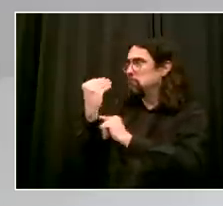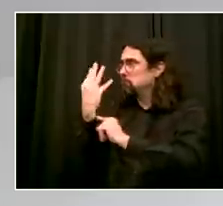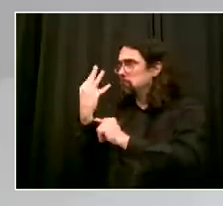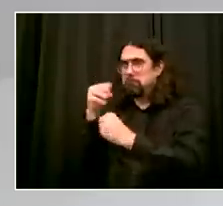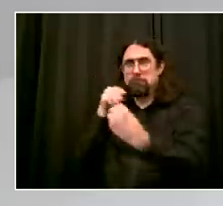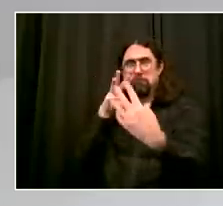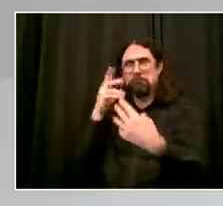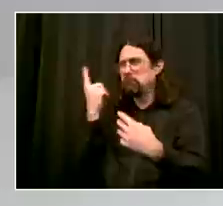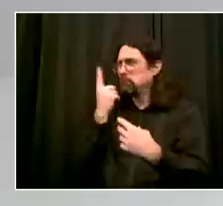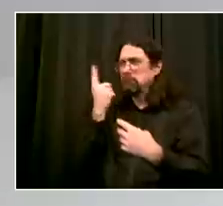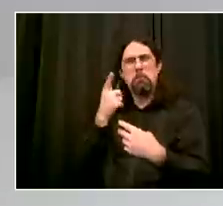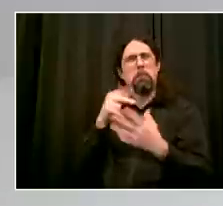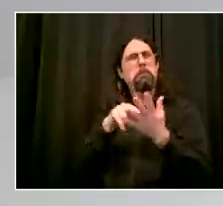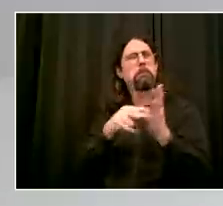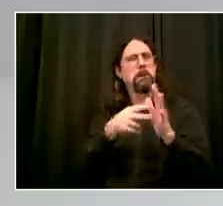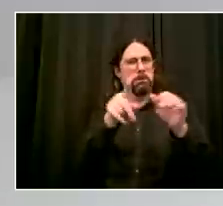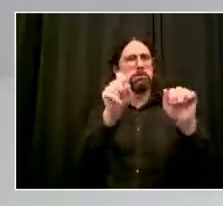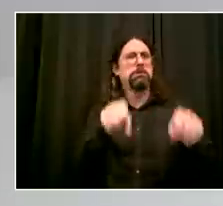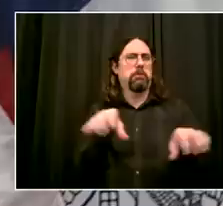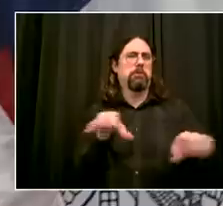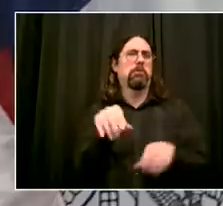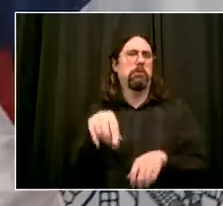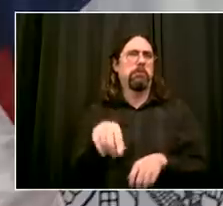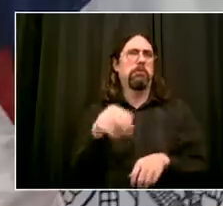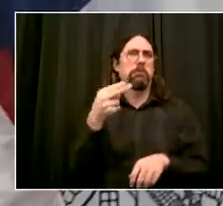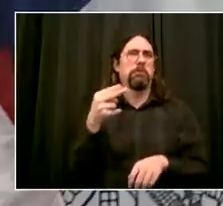televisits. Thank you. Thank you. Go ahead, Marcia.